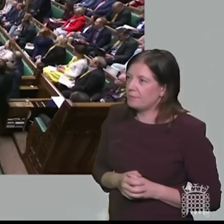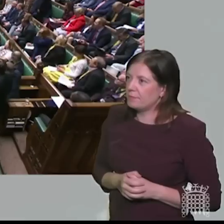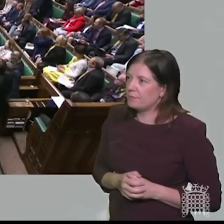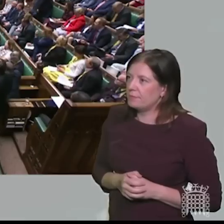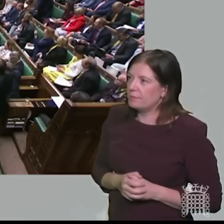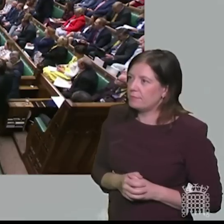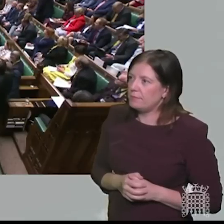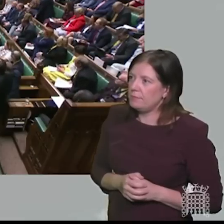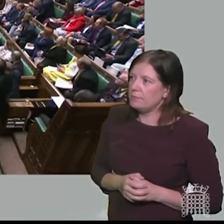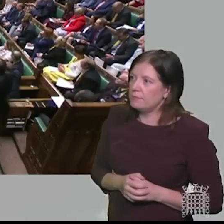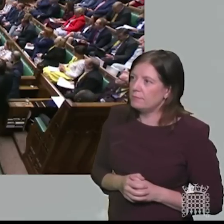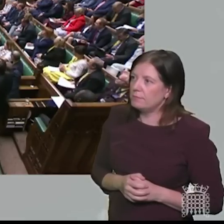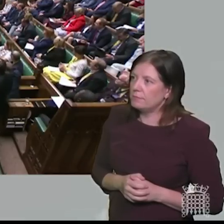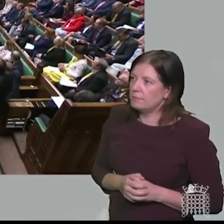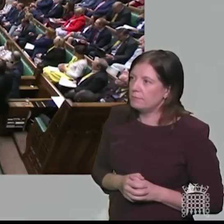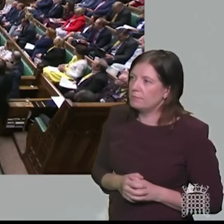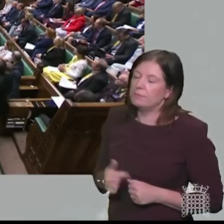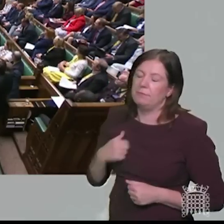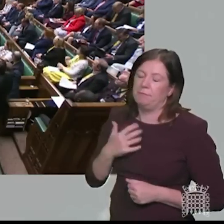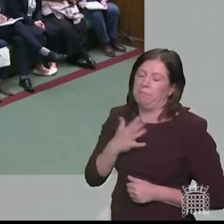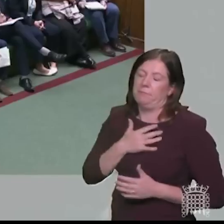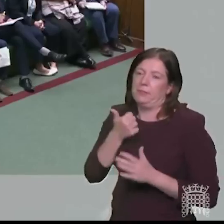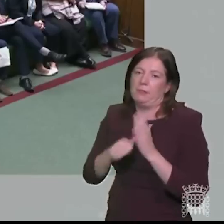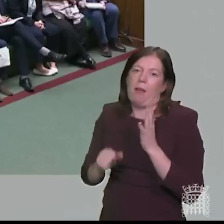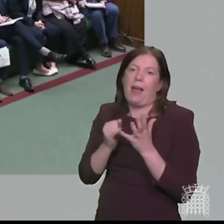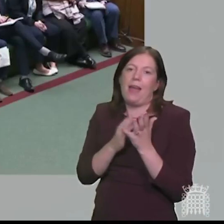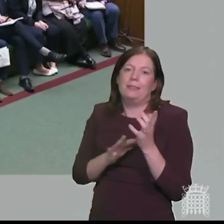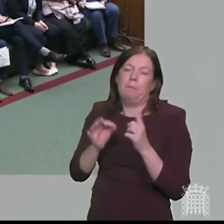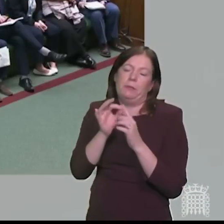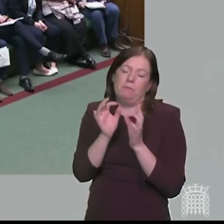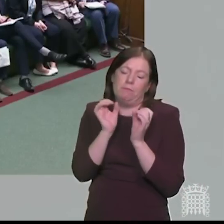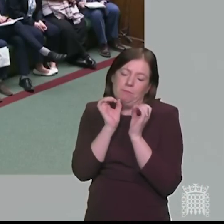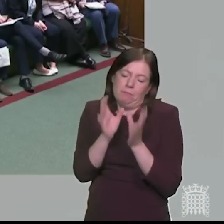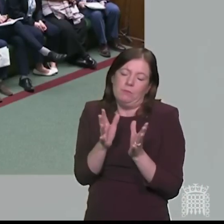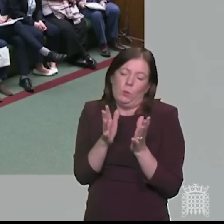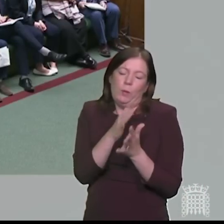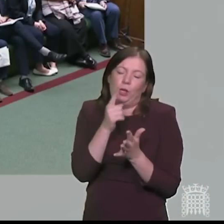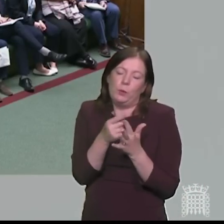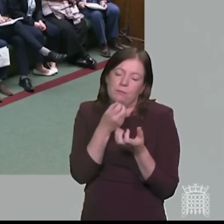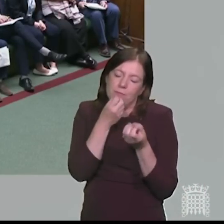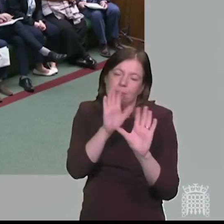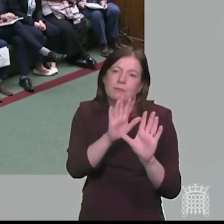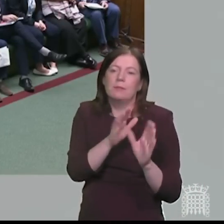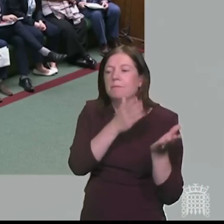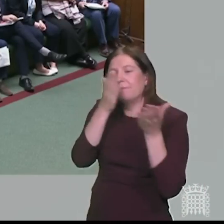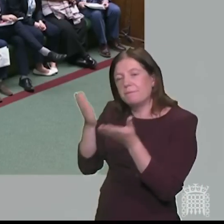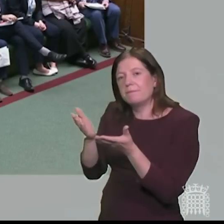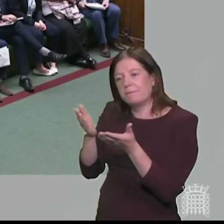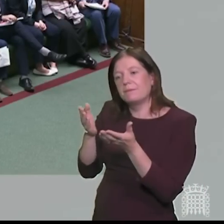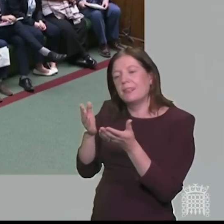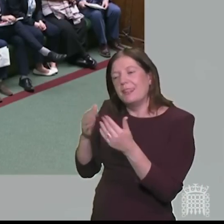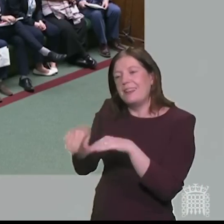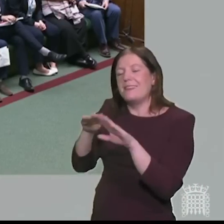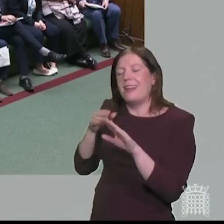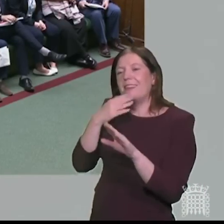Mr. Speaker, I wish to start by paying tribute to SNP legend Winnie Ewan and Scotland men's national